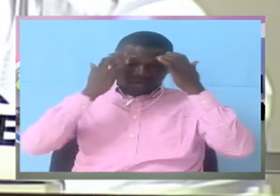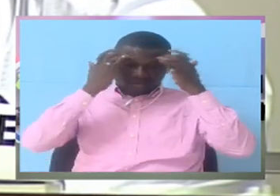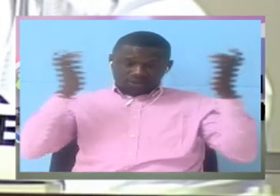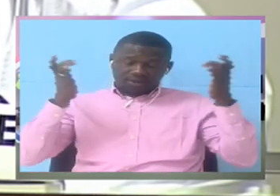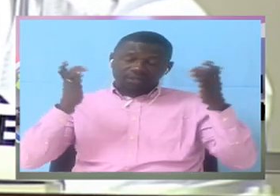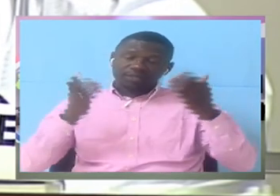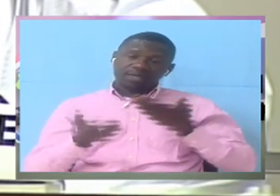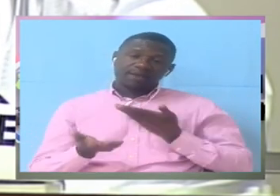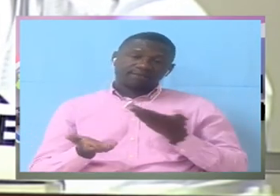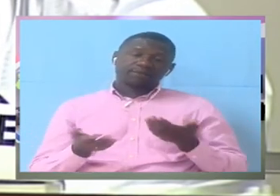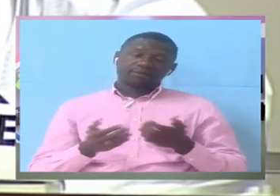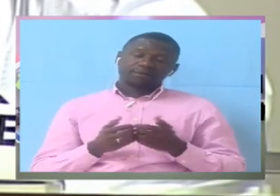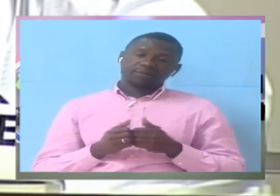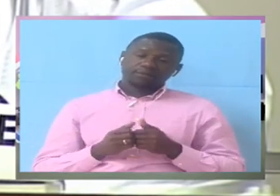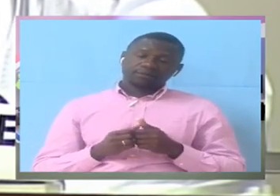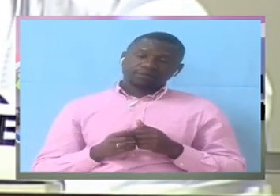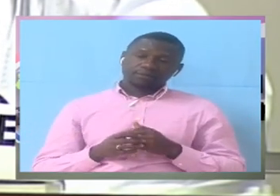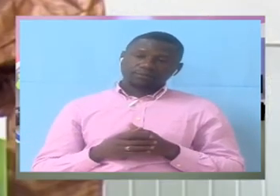experience.